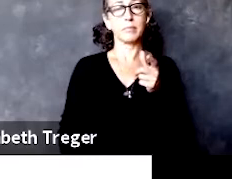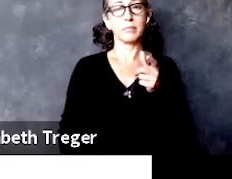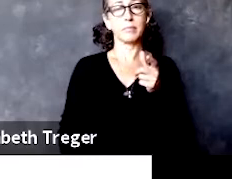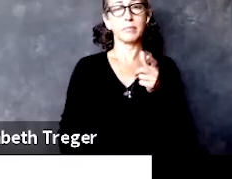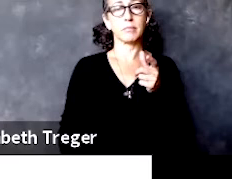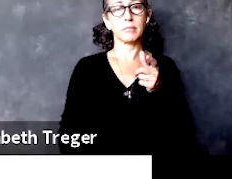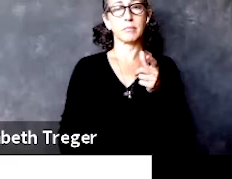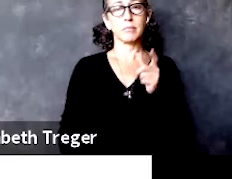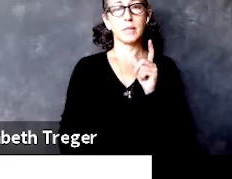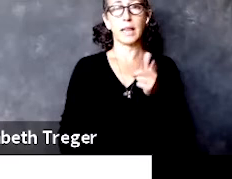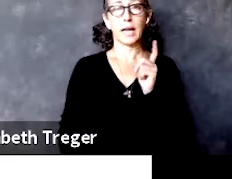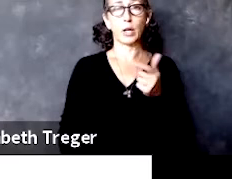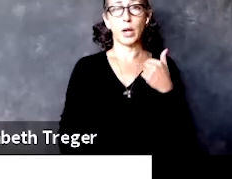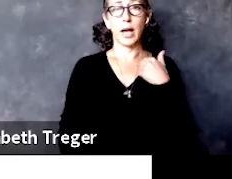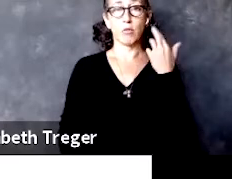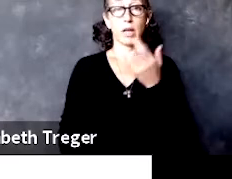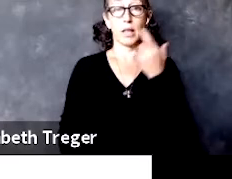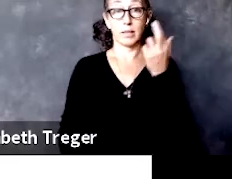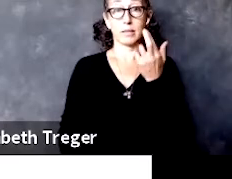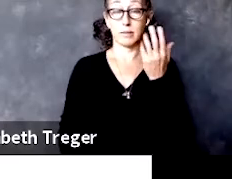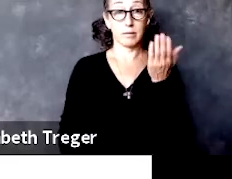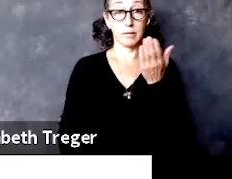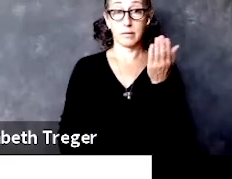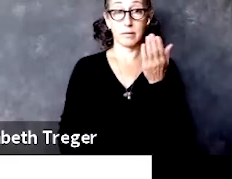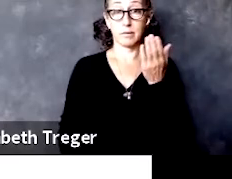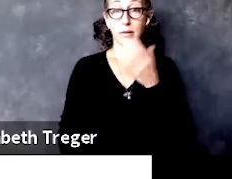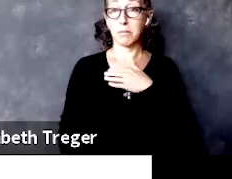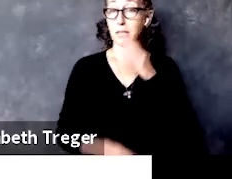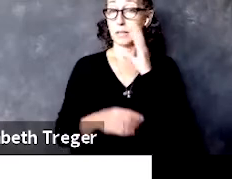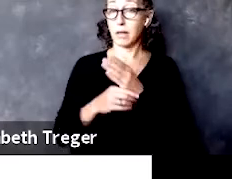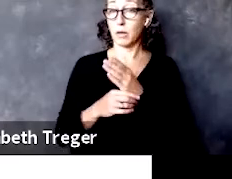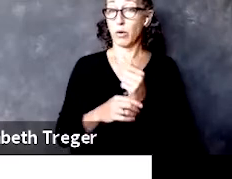I later realized that he wouldn't brush his teeth